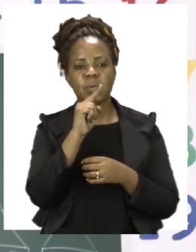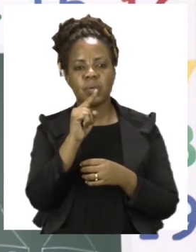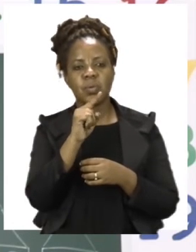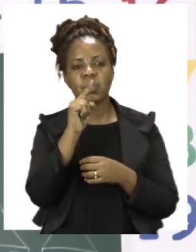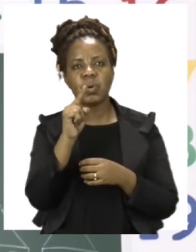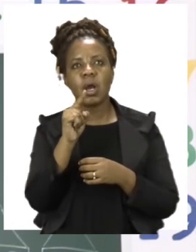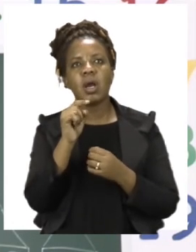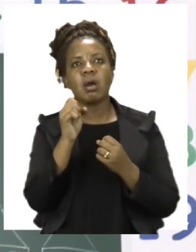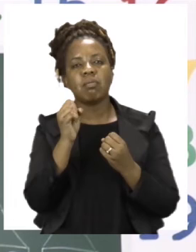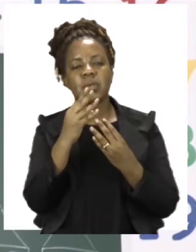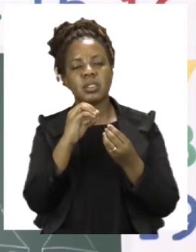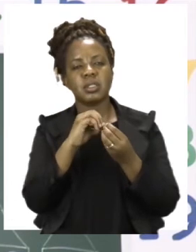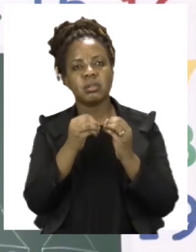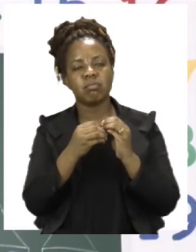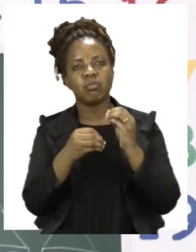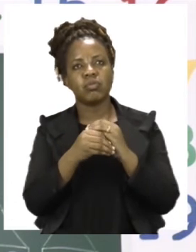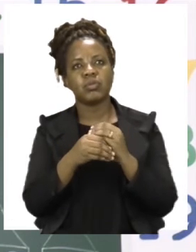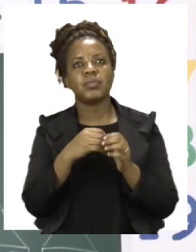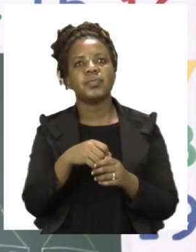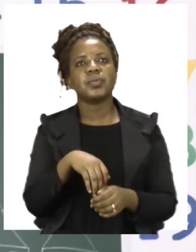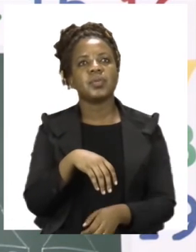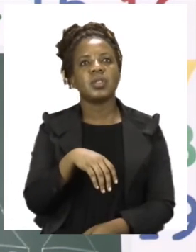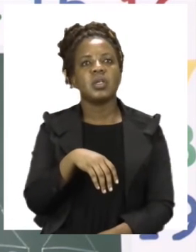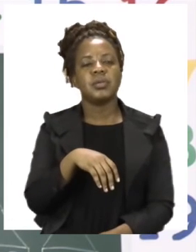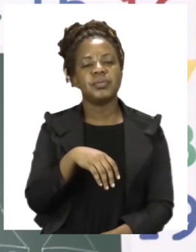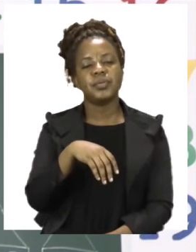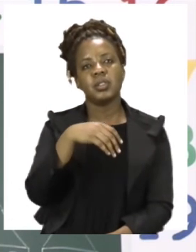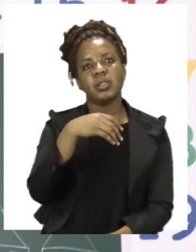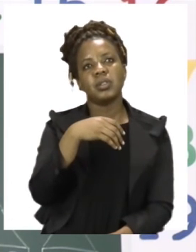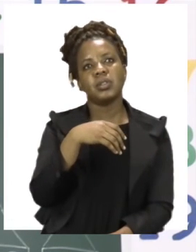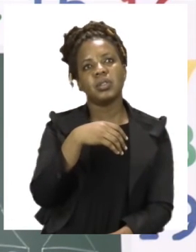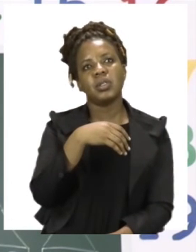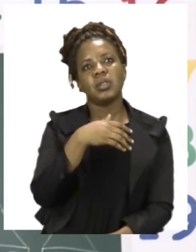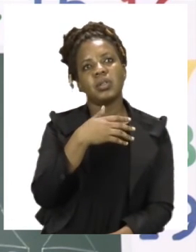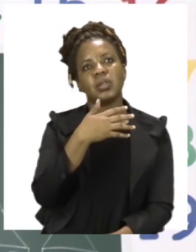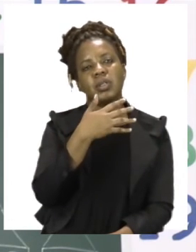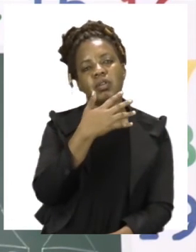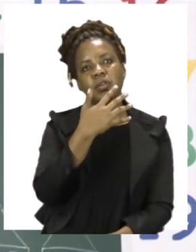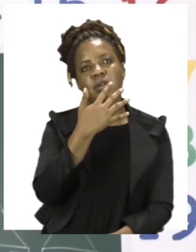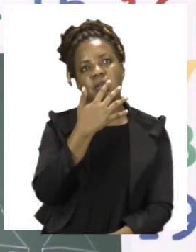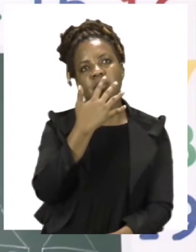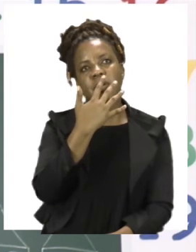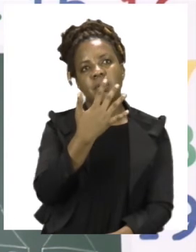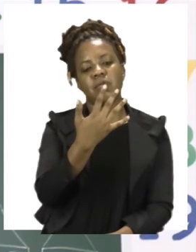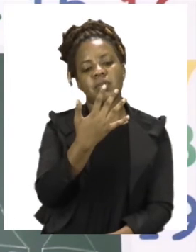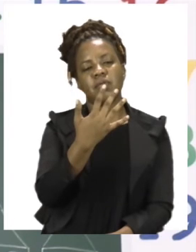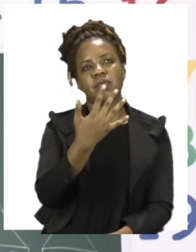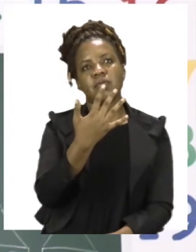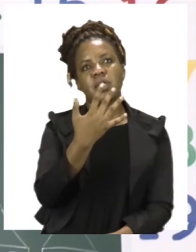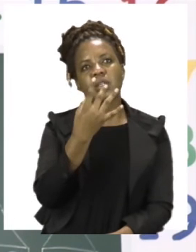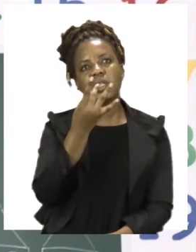number 59. So we're going to start at 57 and we're going to hop. Then we go to